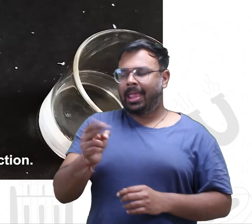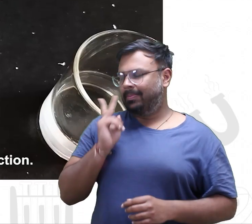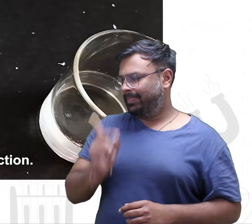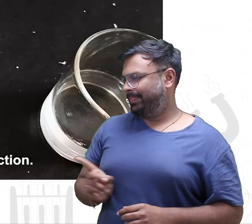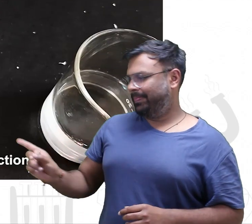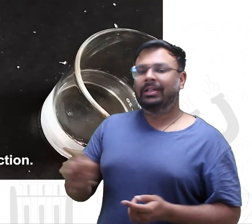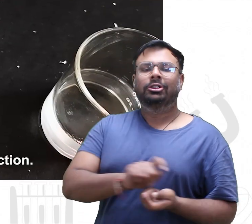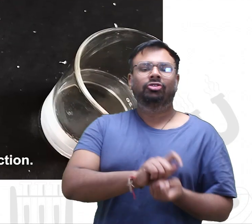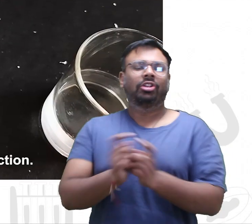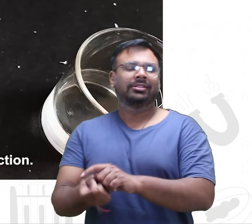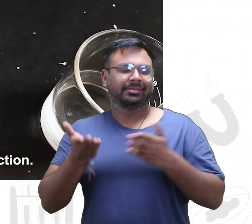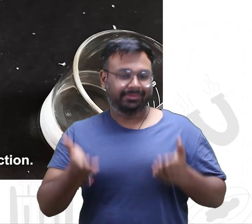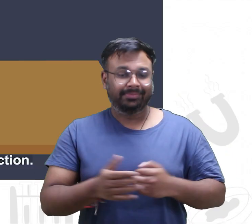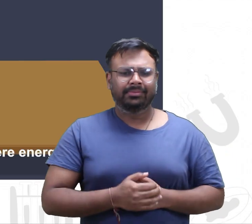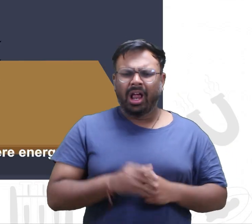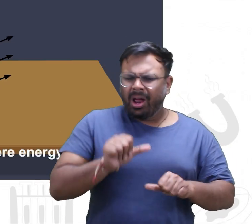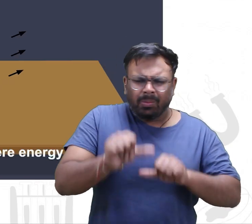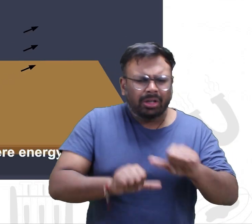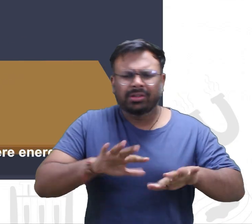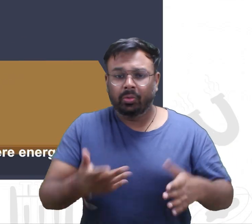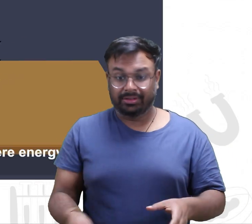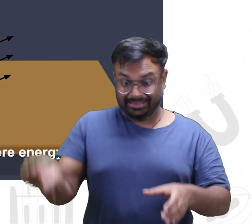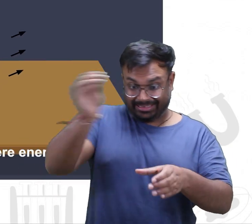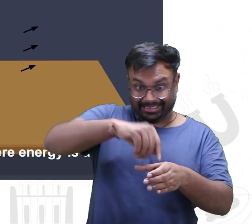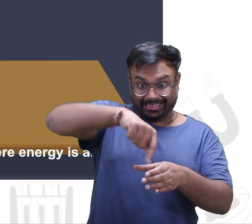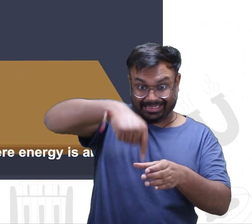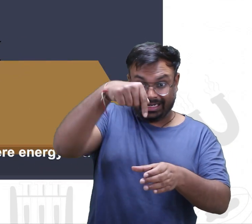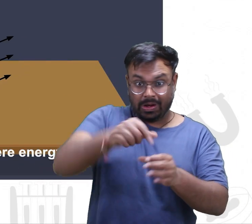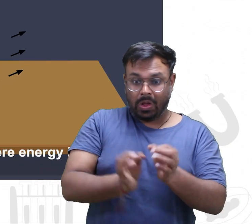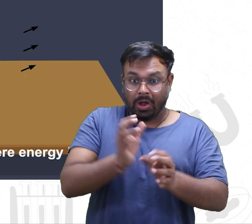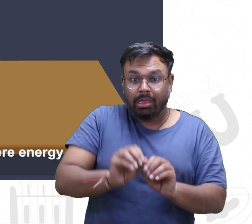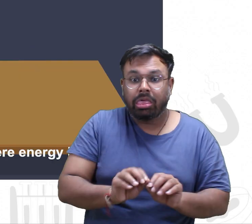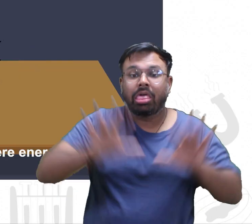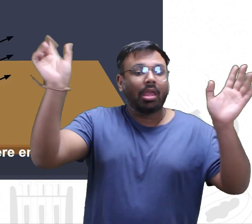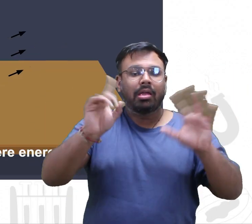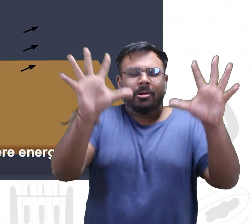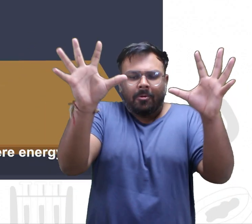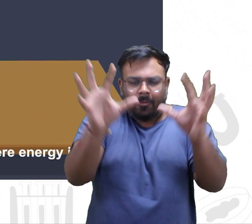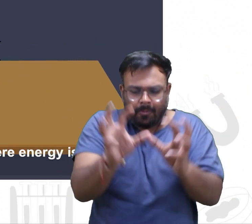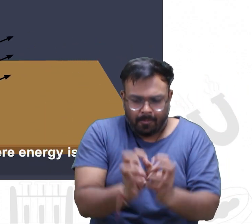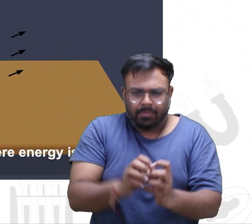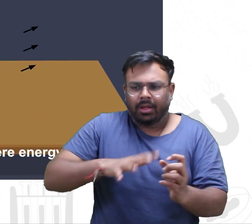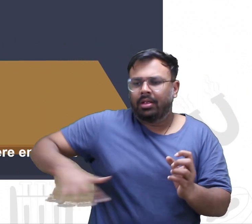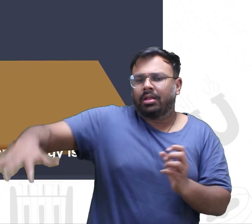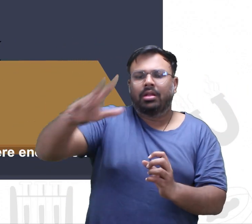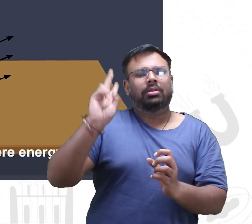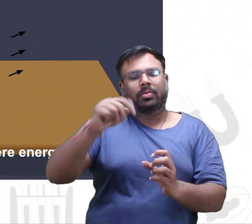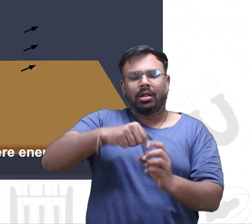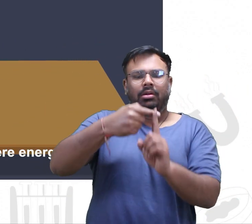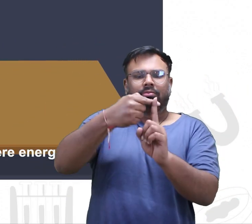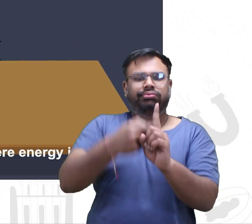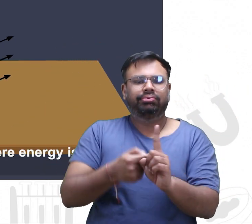referred to as an endothermic reaction. Endothermic process. An endothermic process is one where energy is